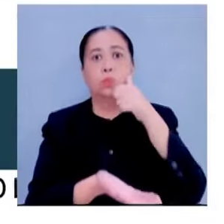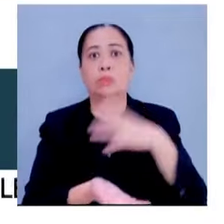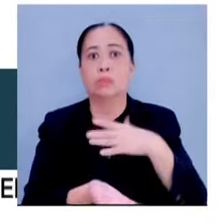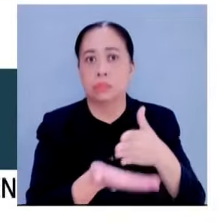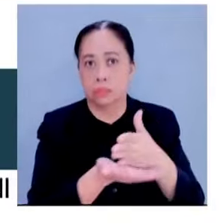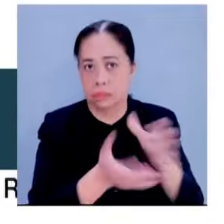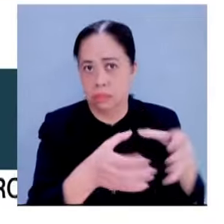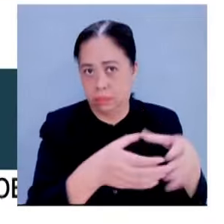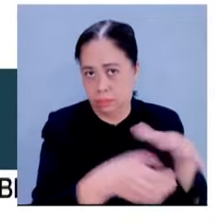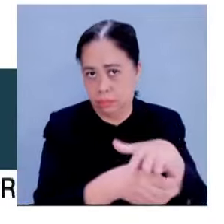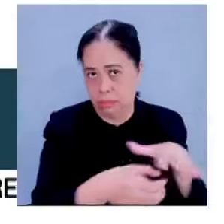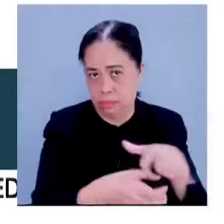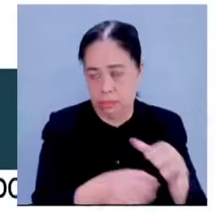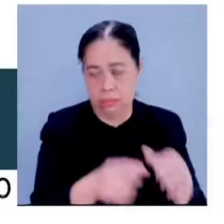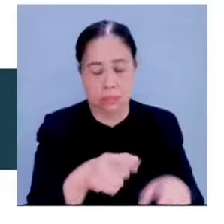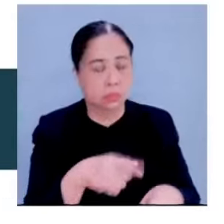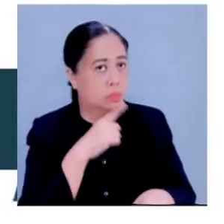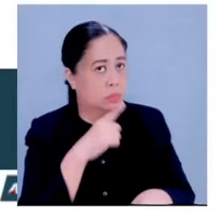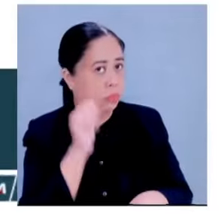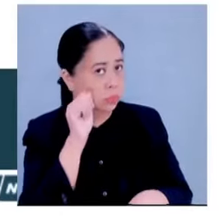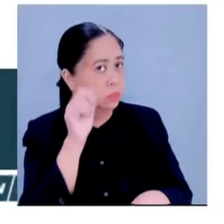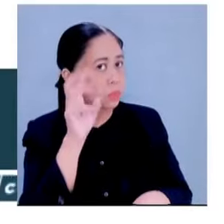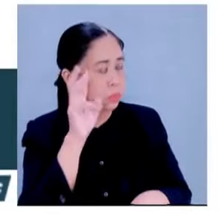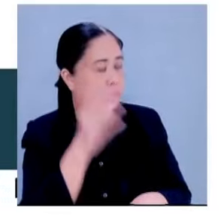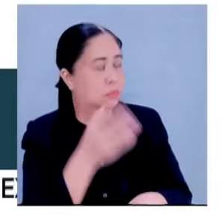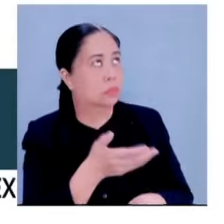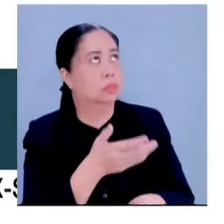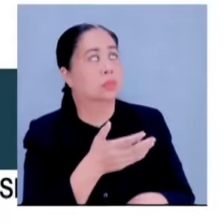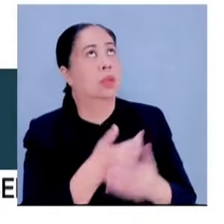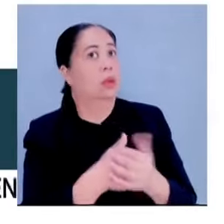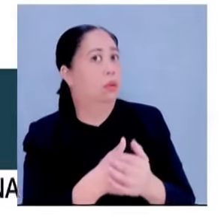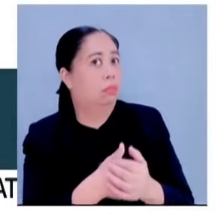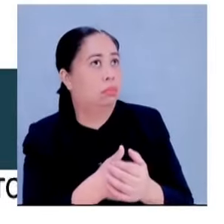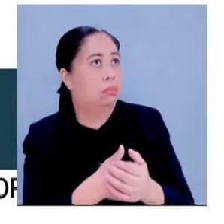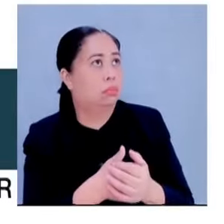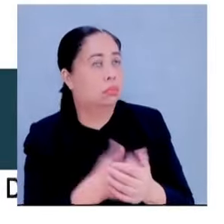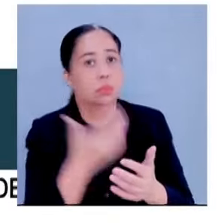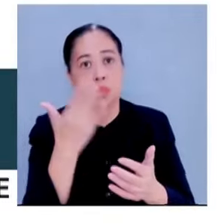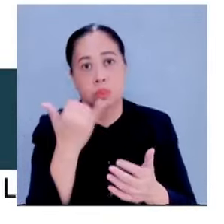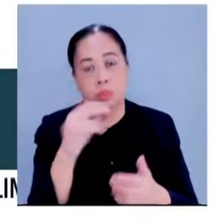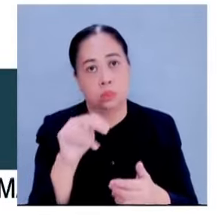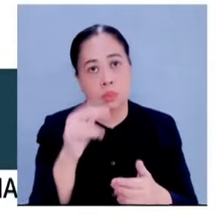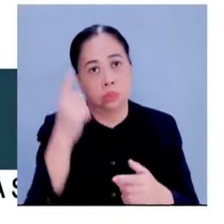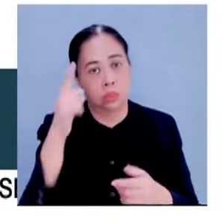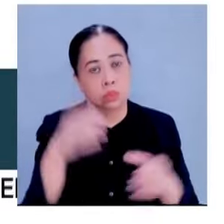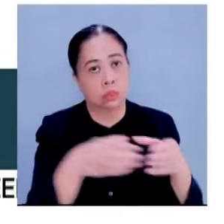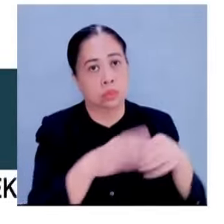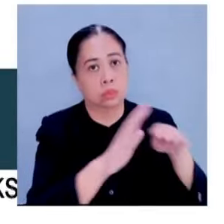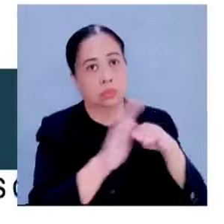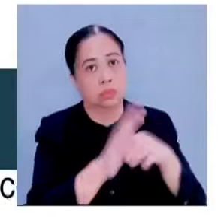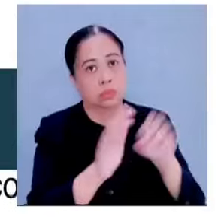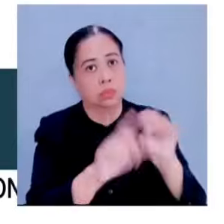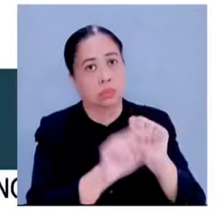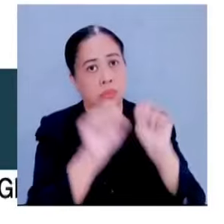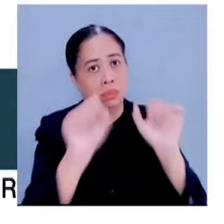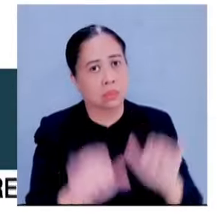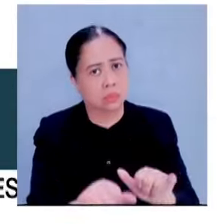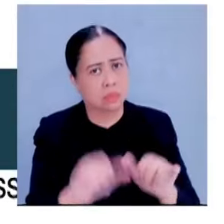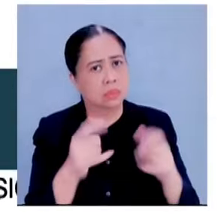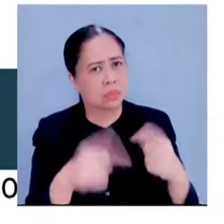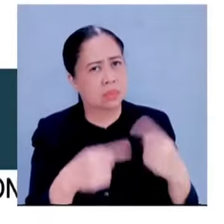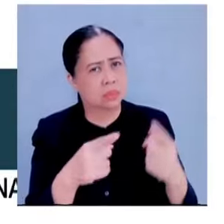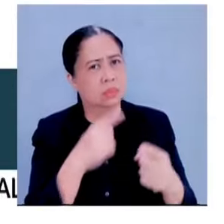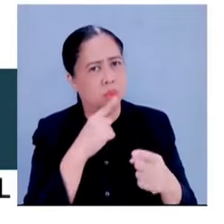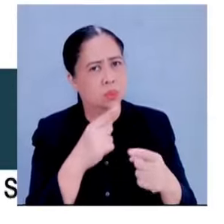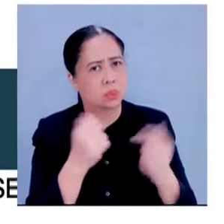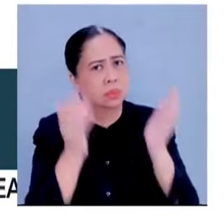I'm sure you're well aware of, you know, why there was a need for the party list system to begin with. And for a while, it really did